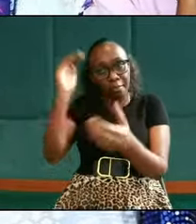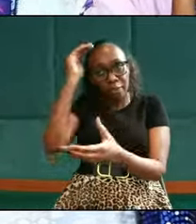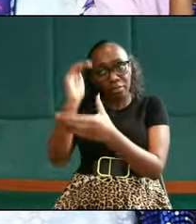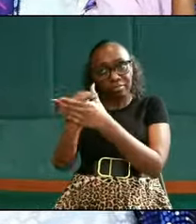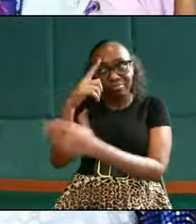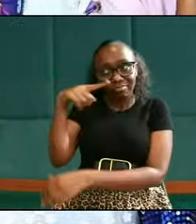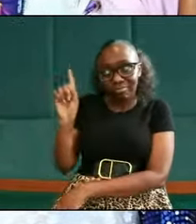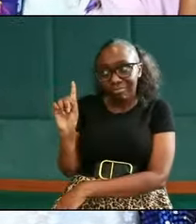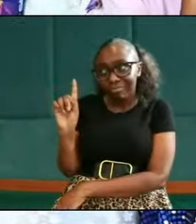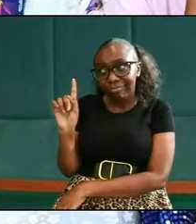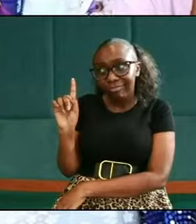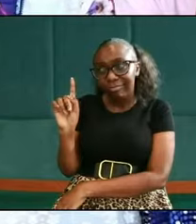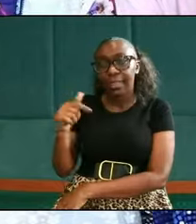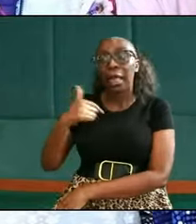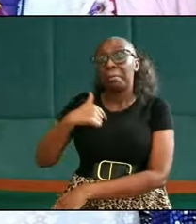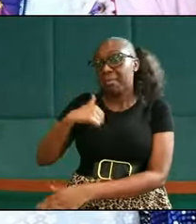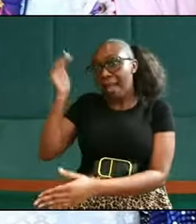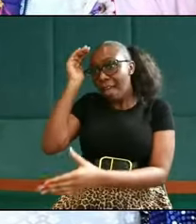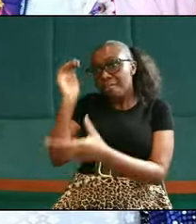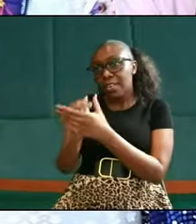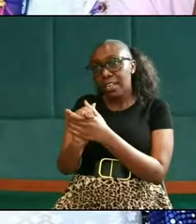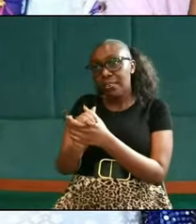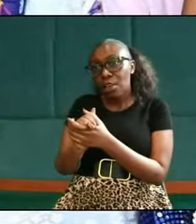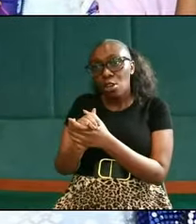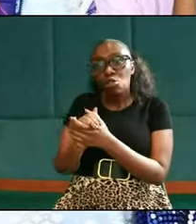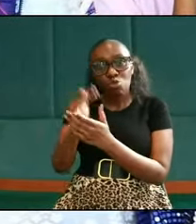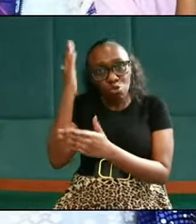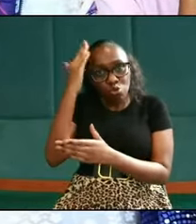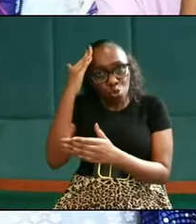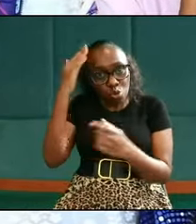And I believe we know the fundamental belief number